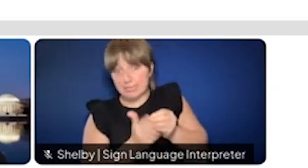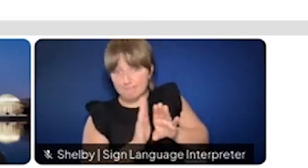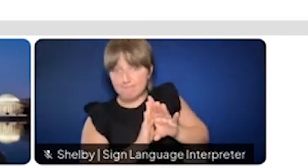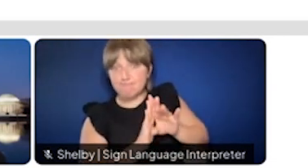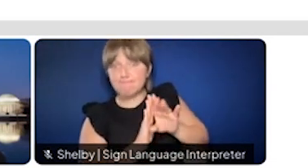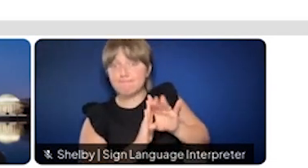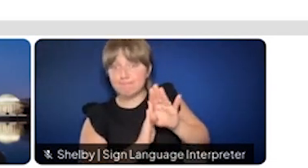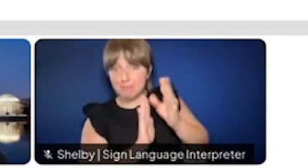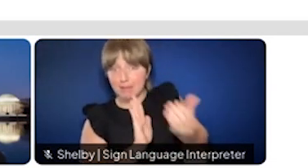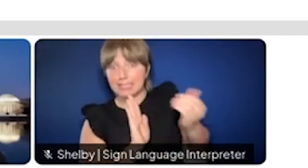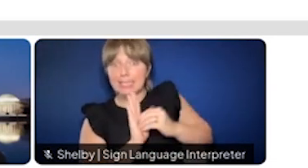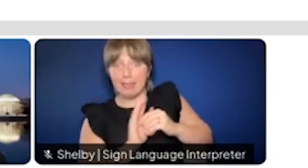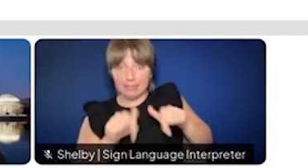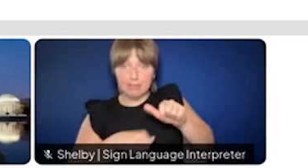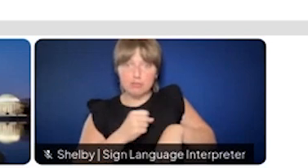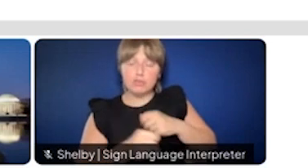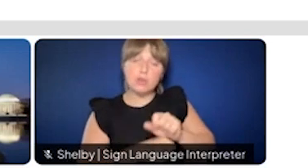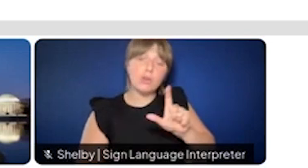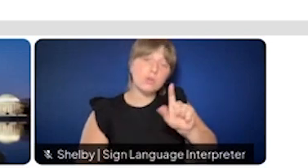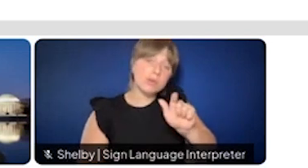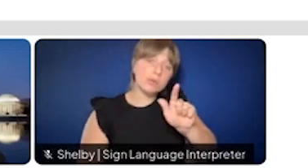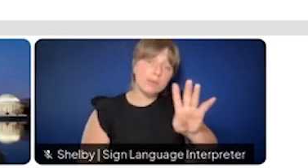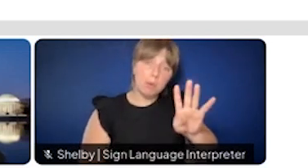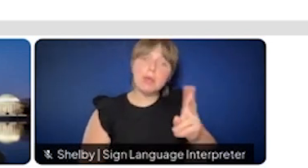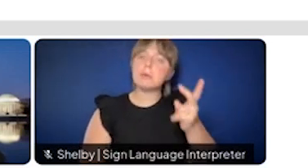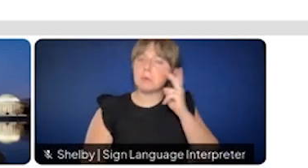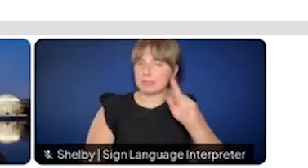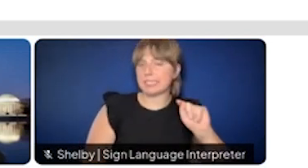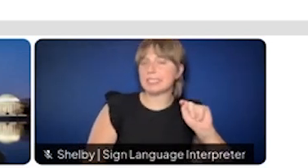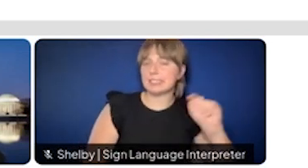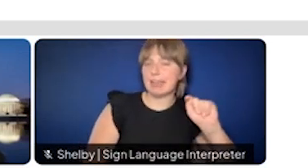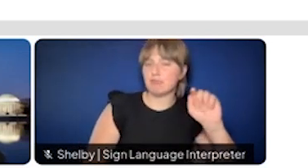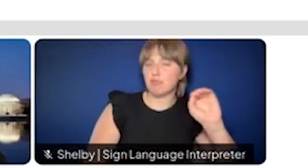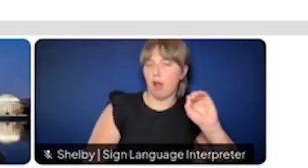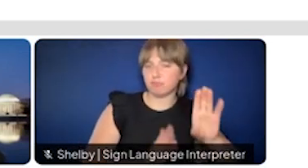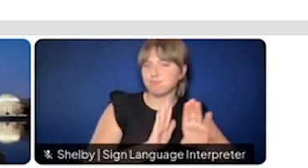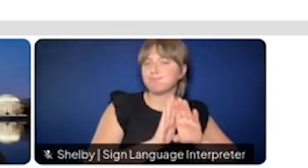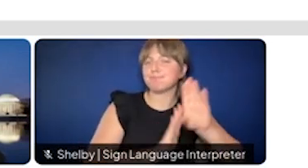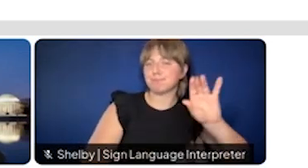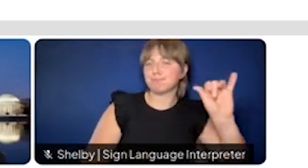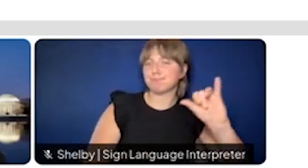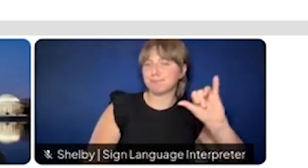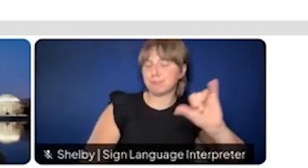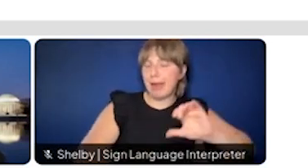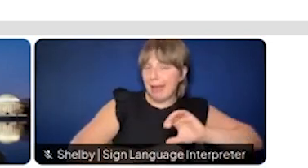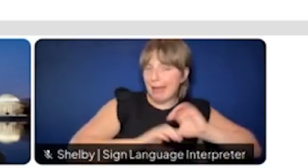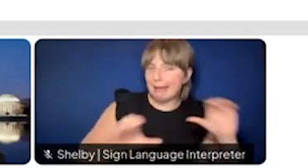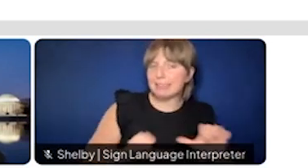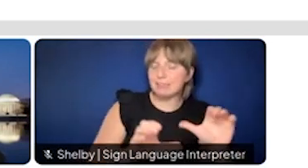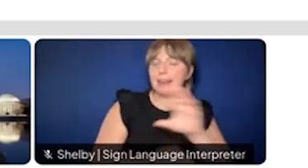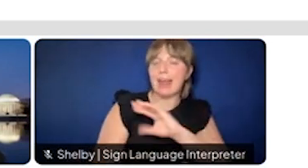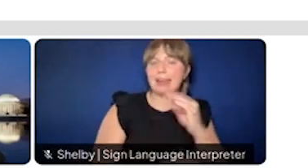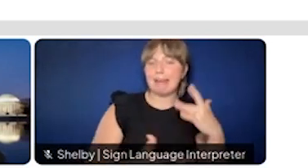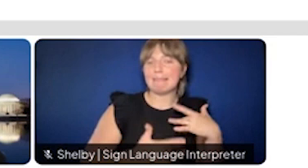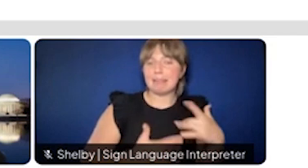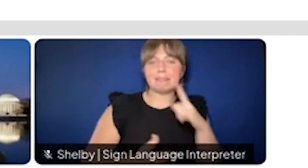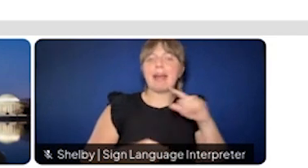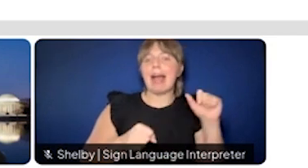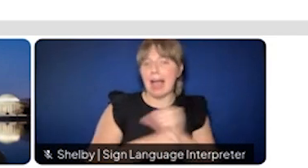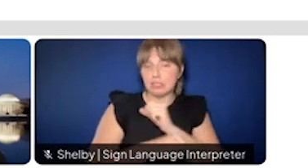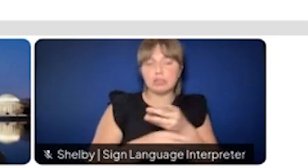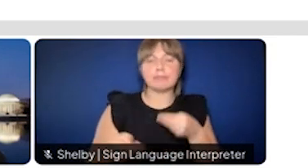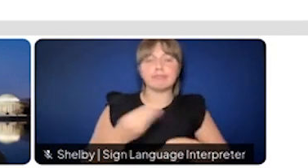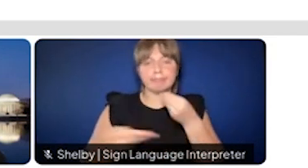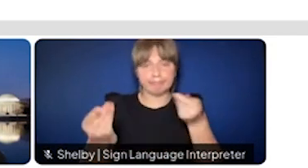it's fairly likely that we will see tender offers also pick back up in terms of activity and likelihood of actually transacting. So